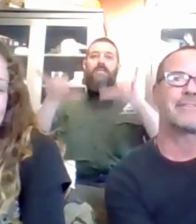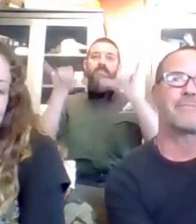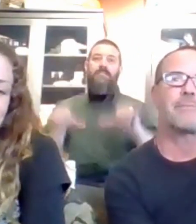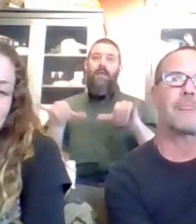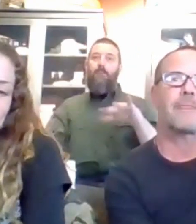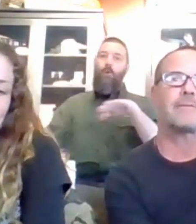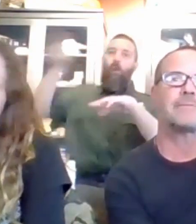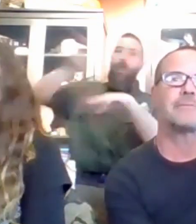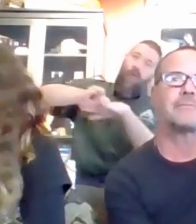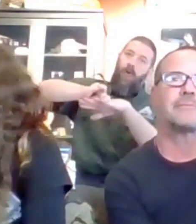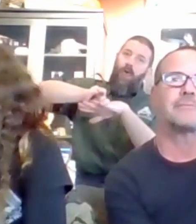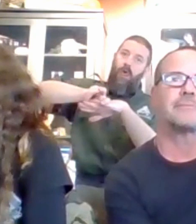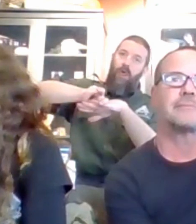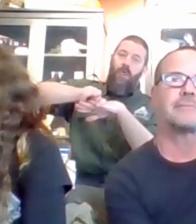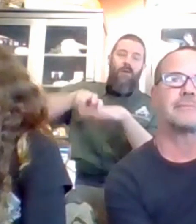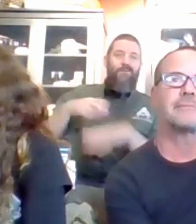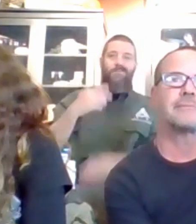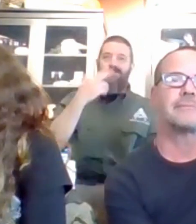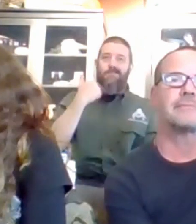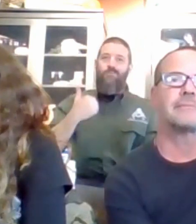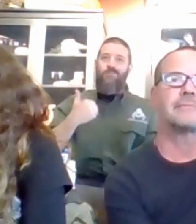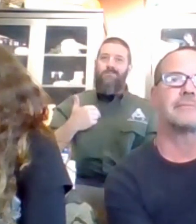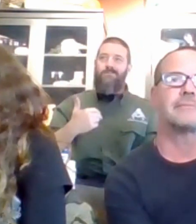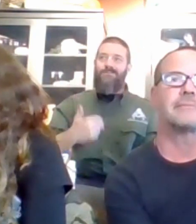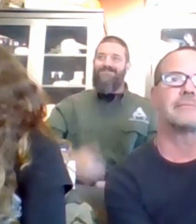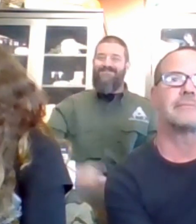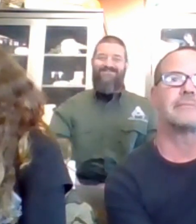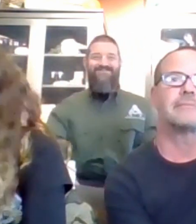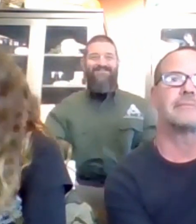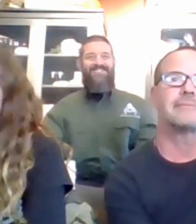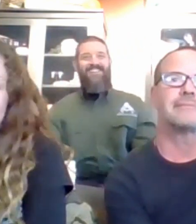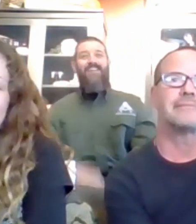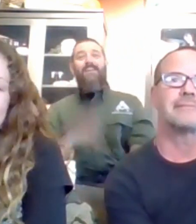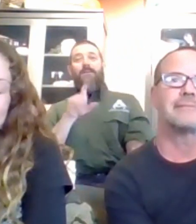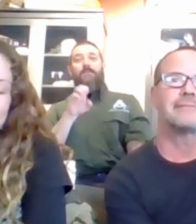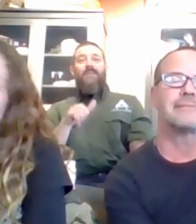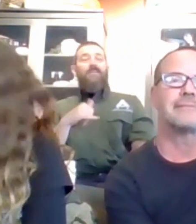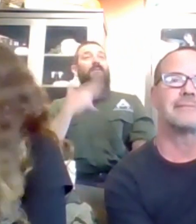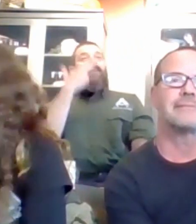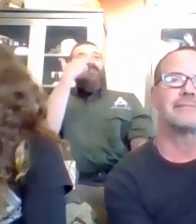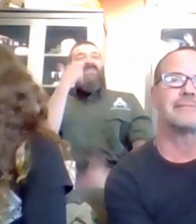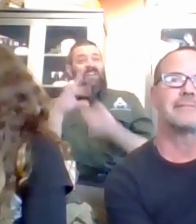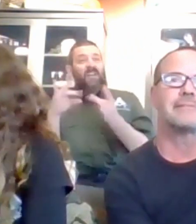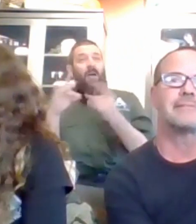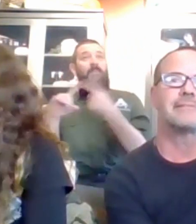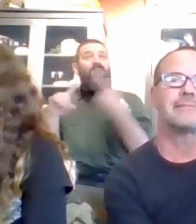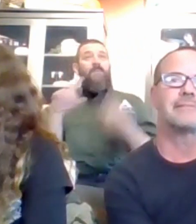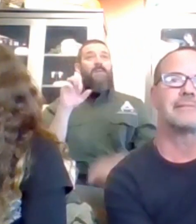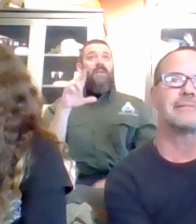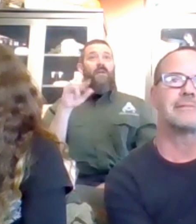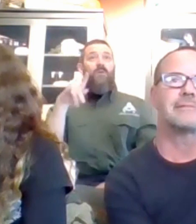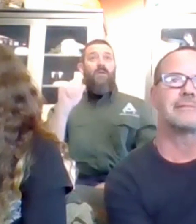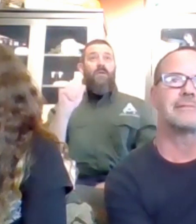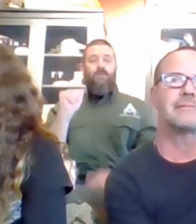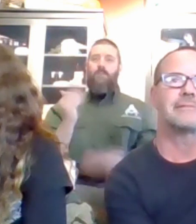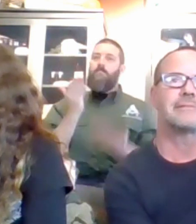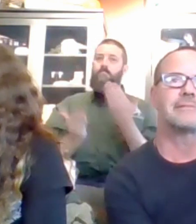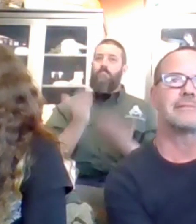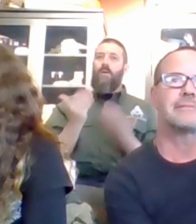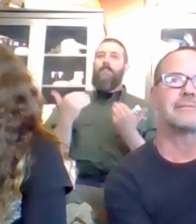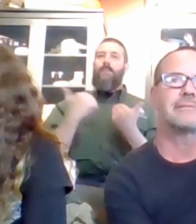Loki's huge. Oh, wonderful. That's wonderful. There's actually a very funny comment here from Erica. There